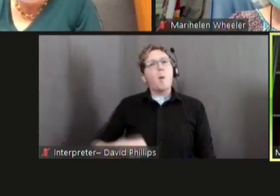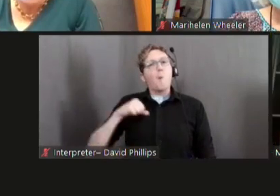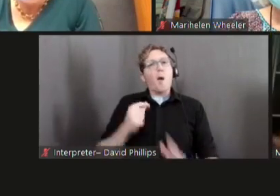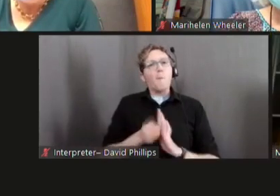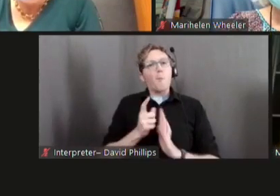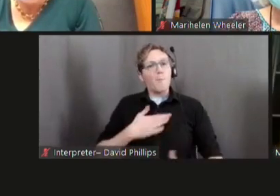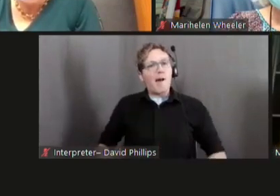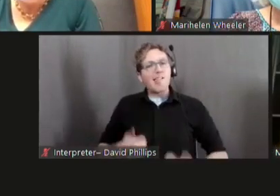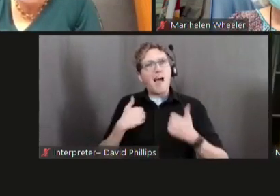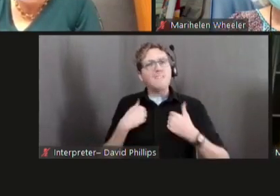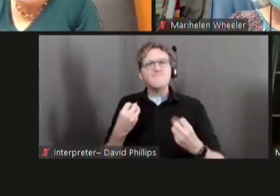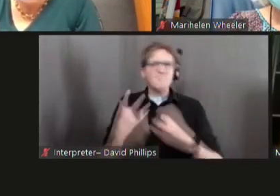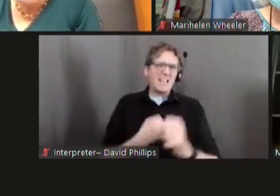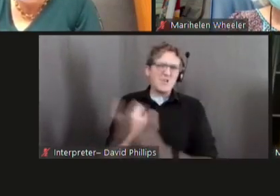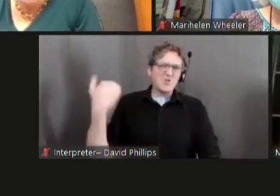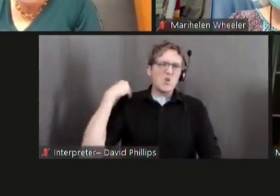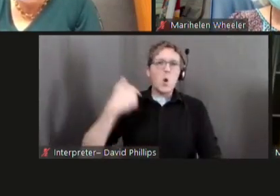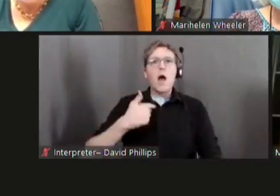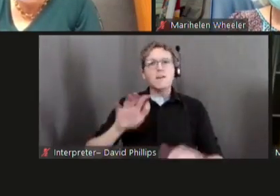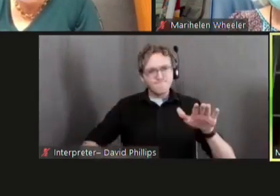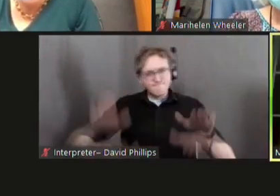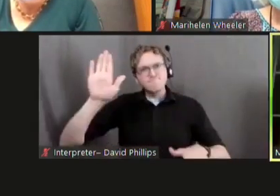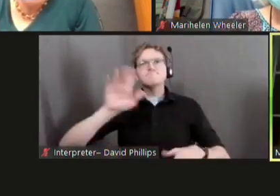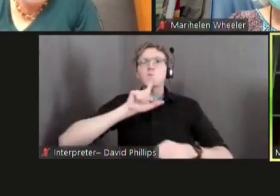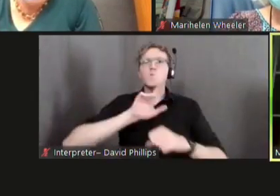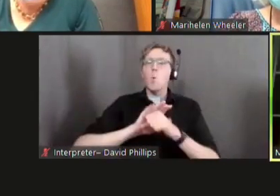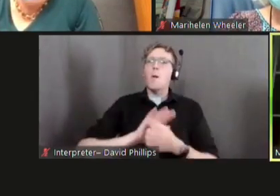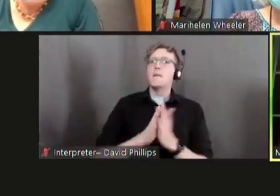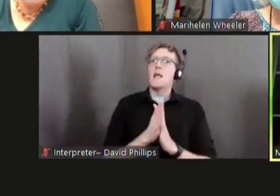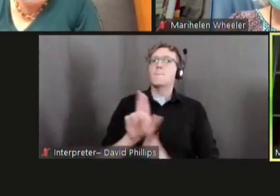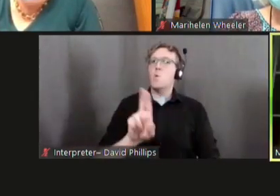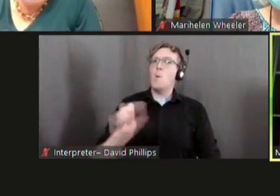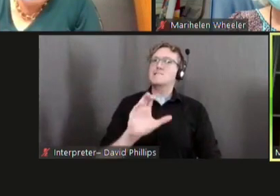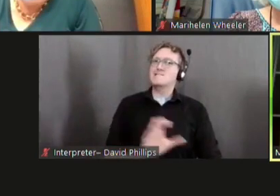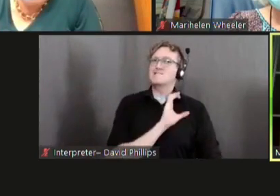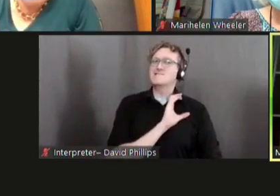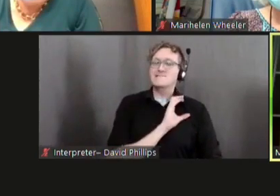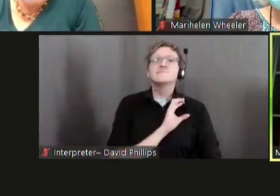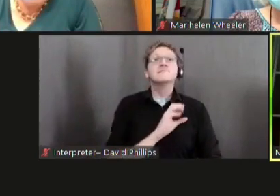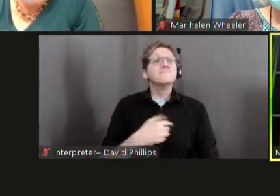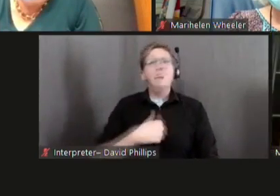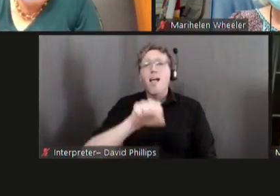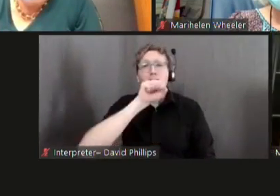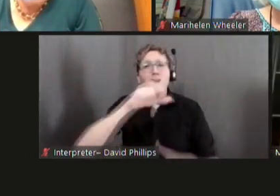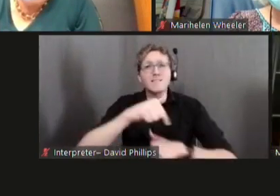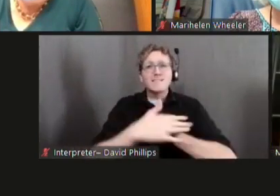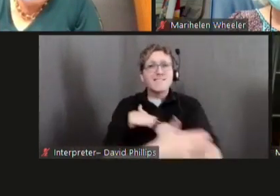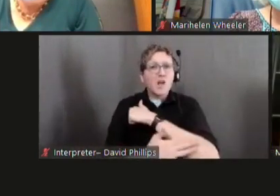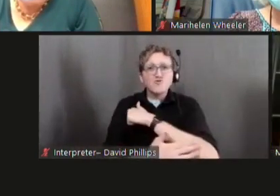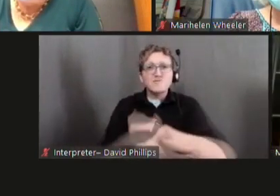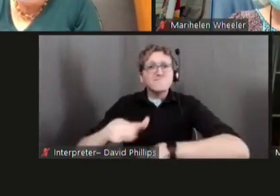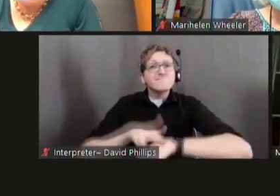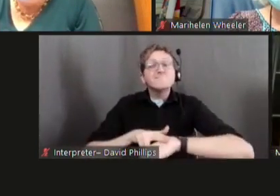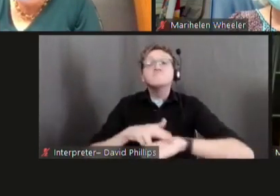I took an oath and I swore to become a U.S. citizen. And the thing that I love about this country is the attention